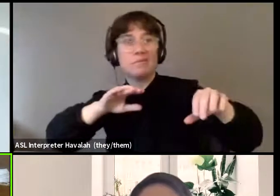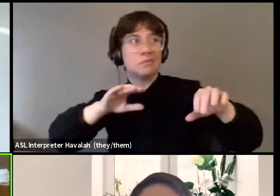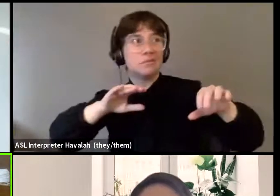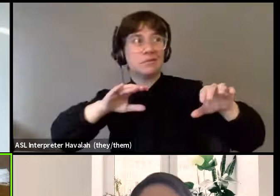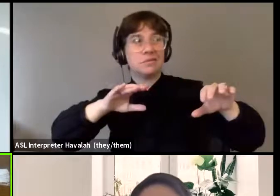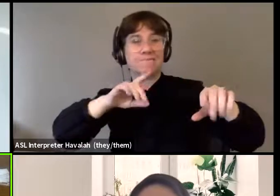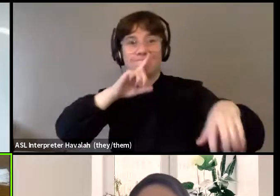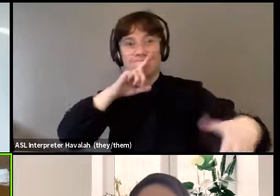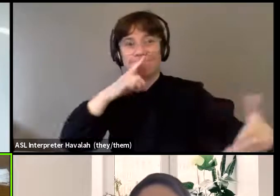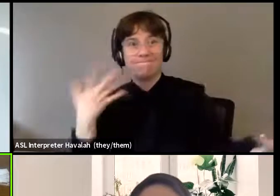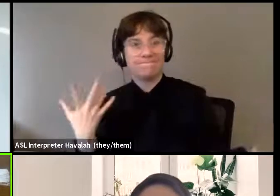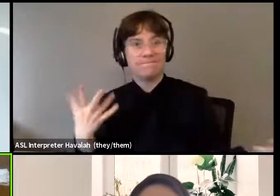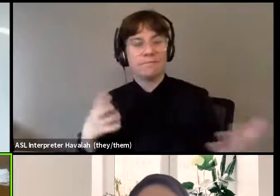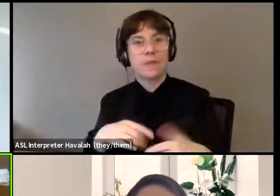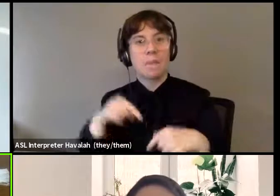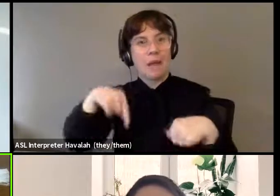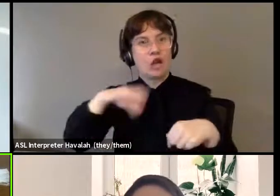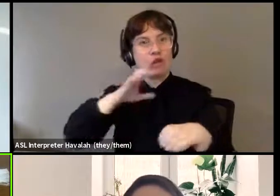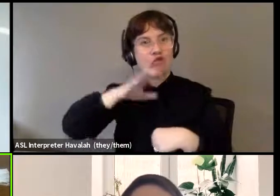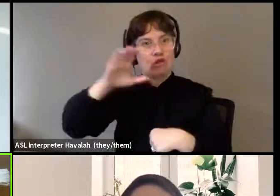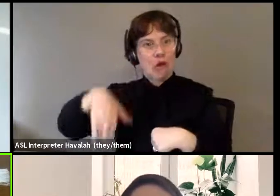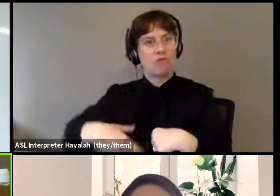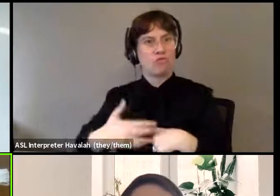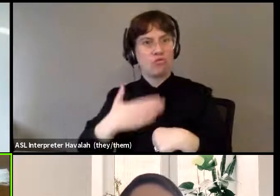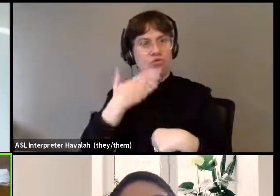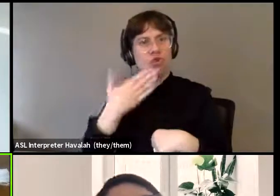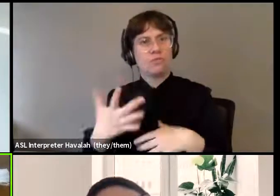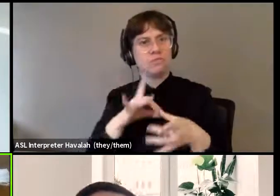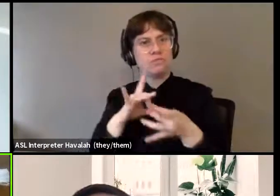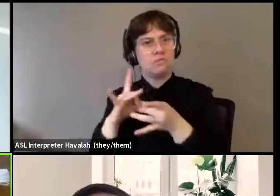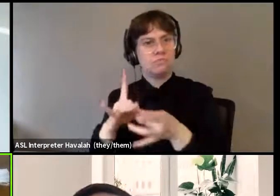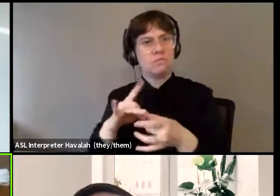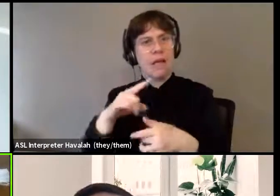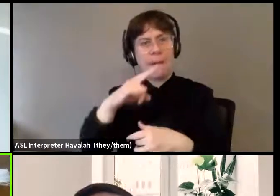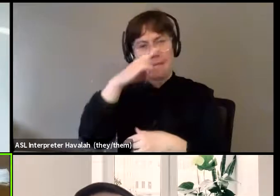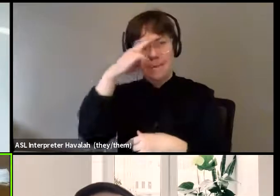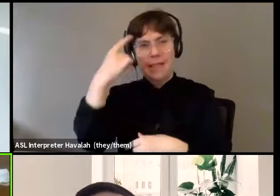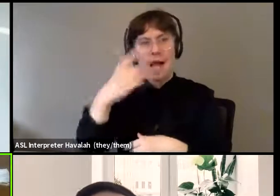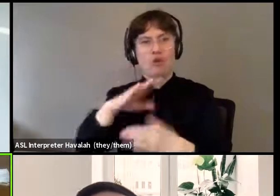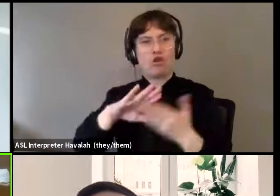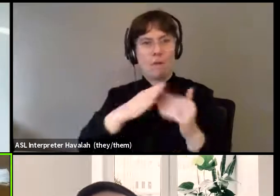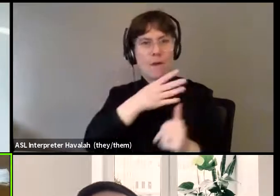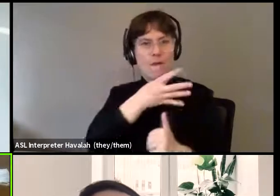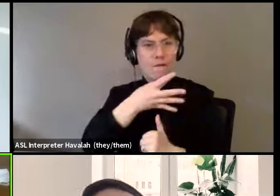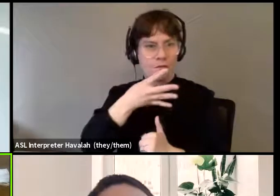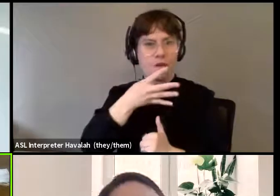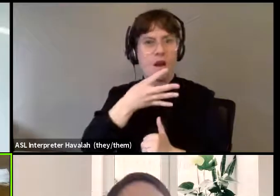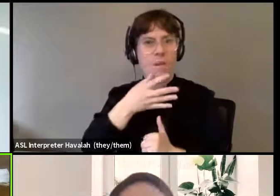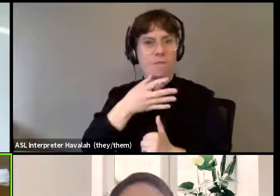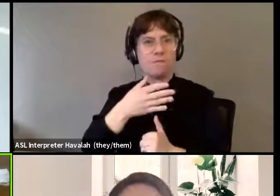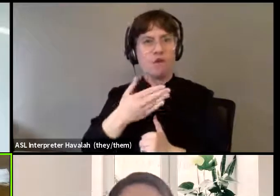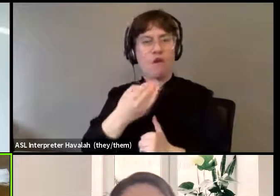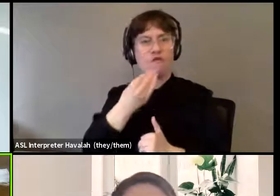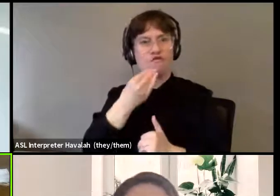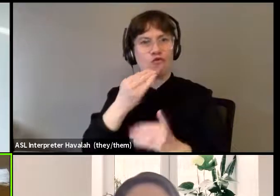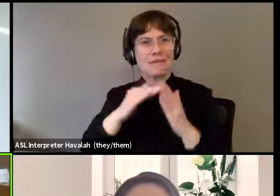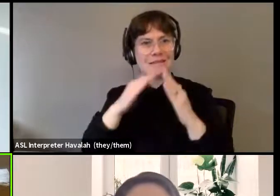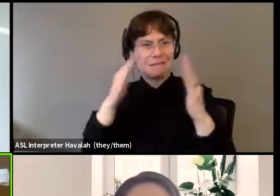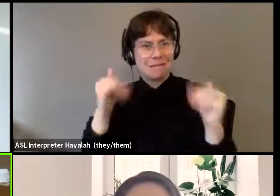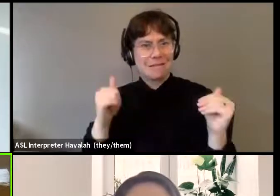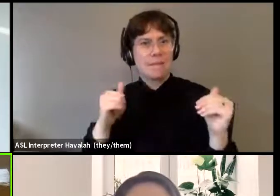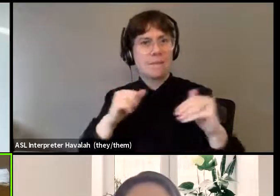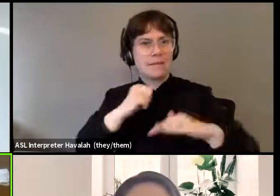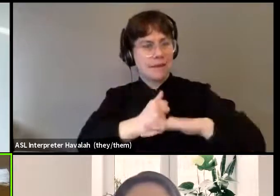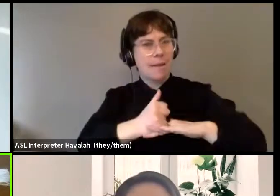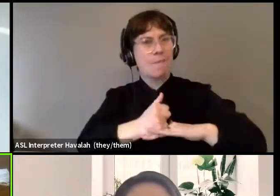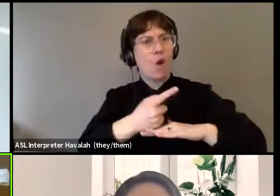hard to connect. But here in Chicago, there's a pretty decent Black urban farm food ecosystem that we have